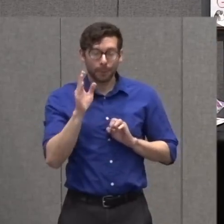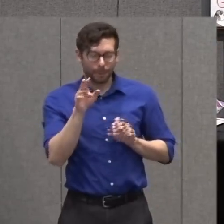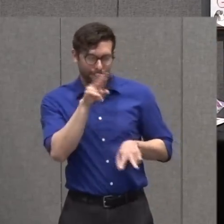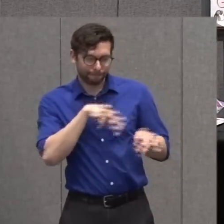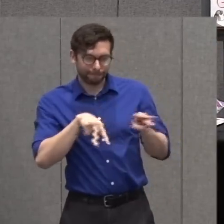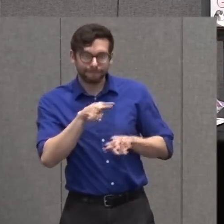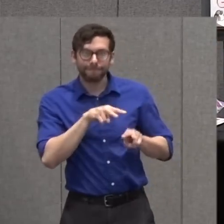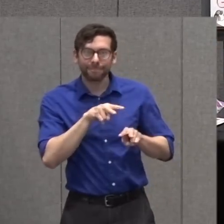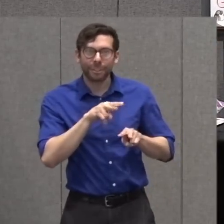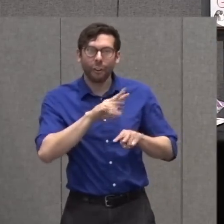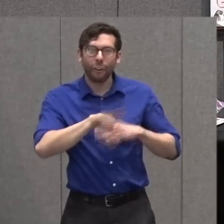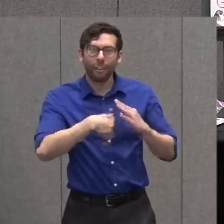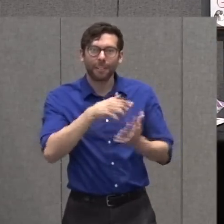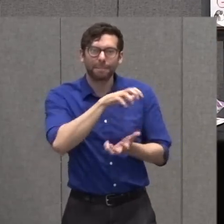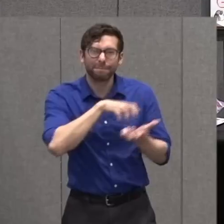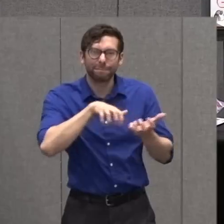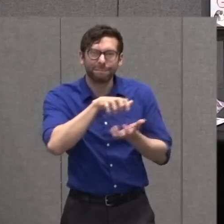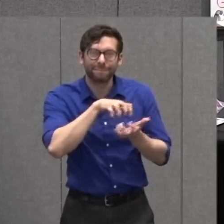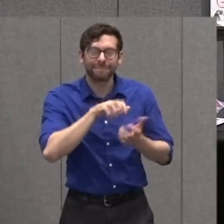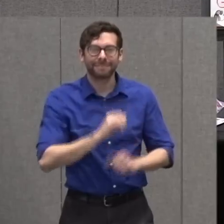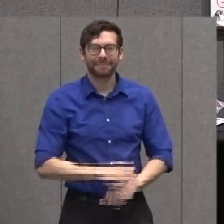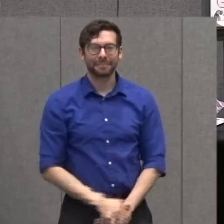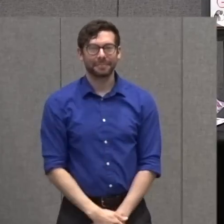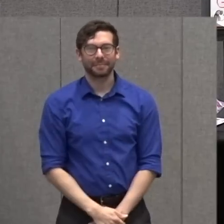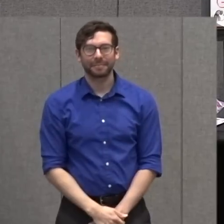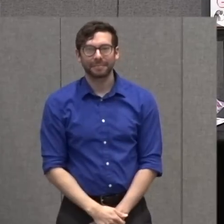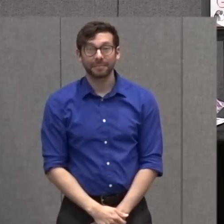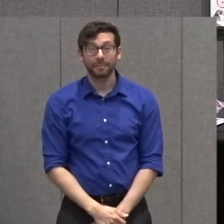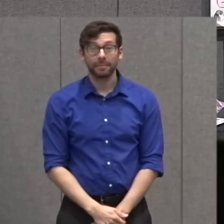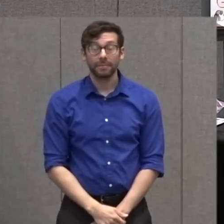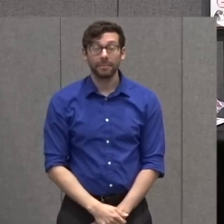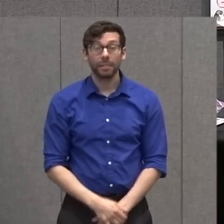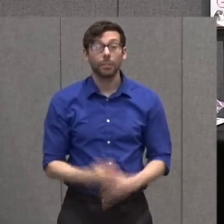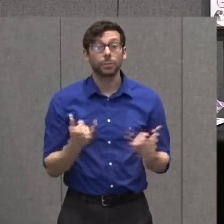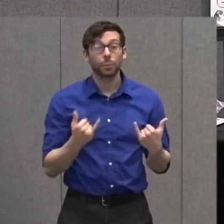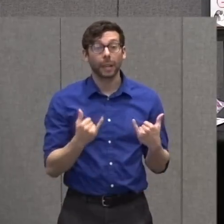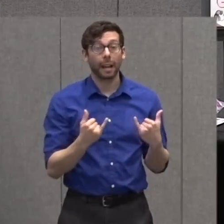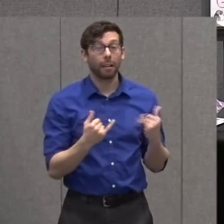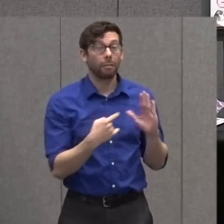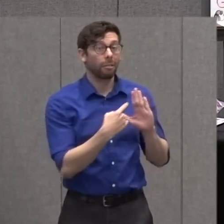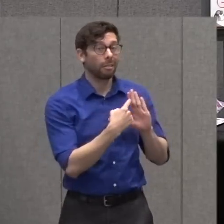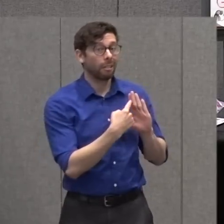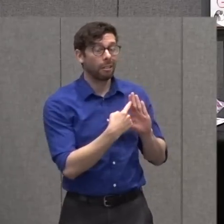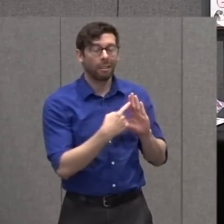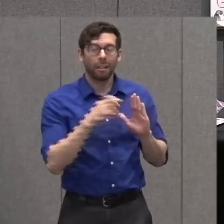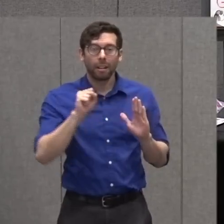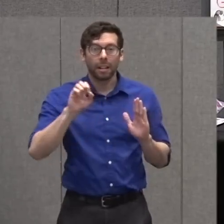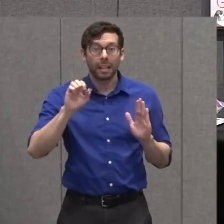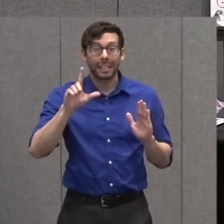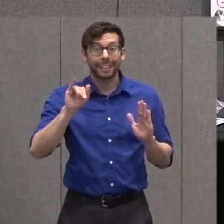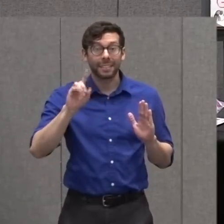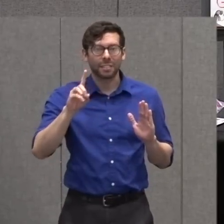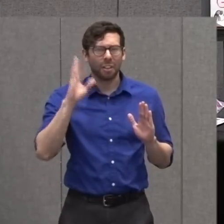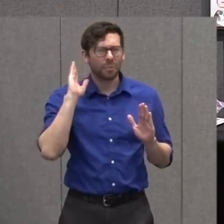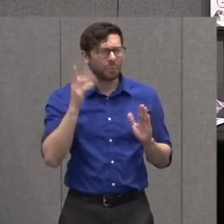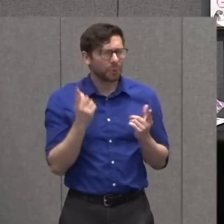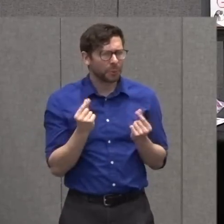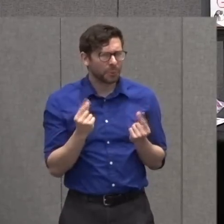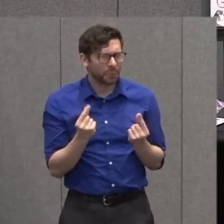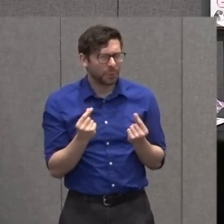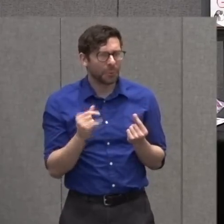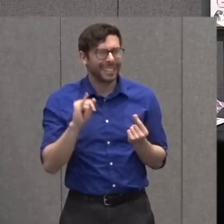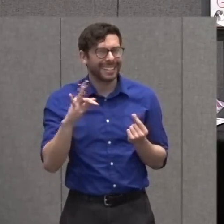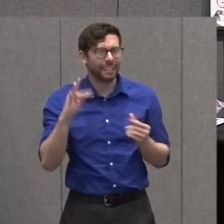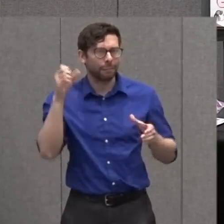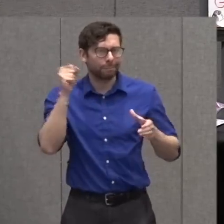quick. It says, what will the solid do when it is put in the liquid with the gas? That was a fancy way of saying, what will the